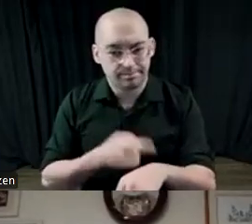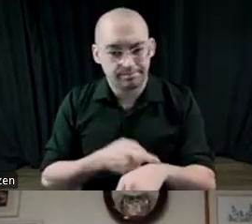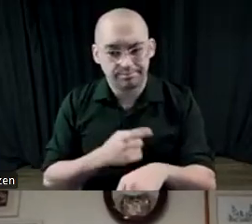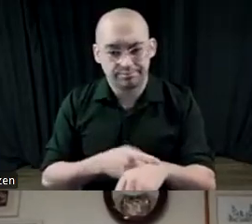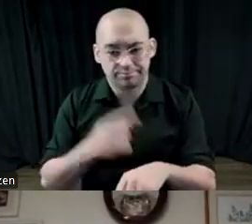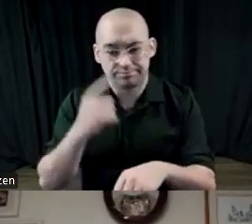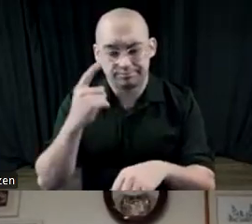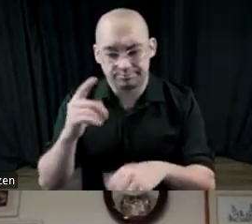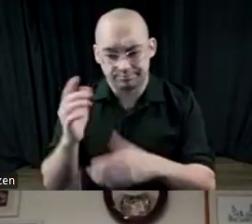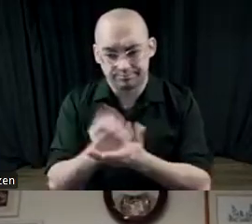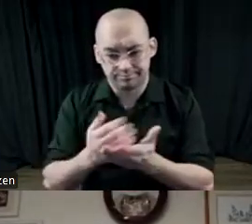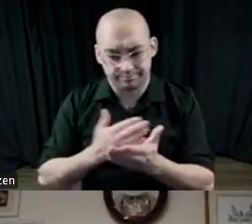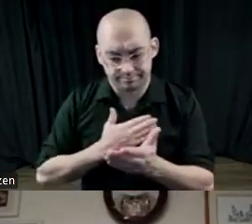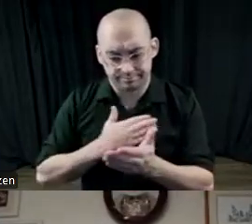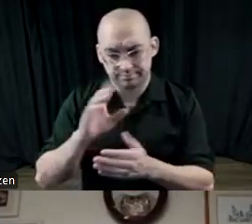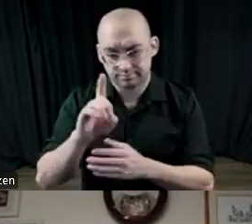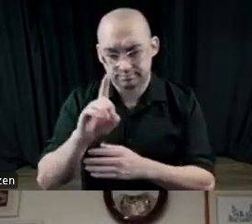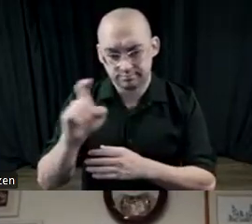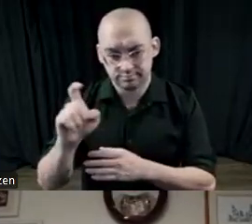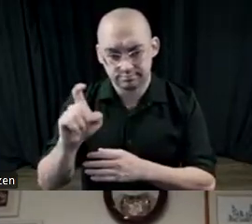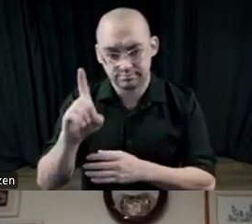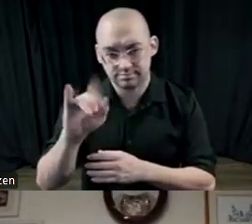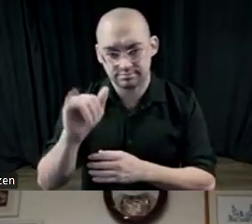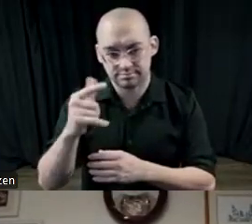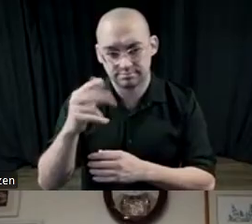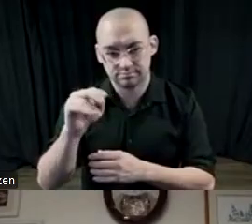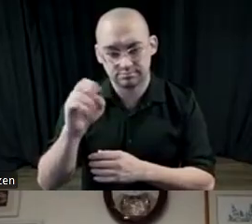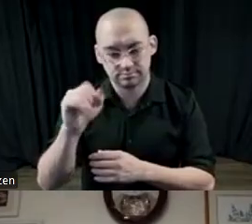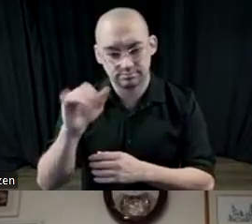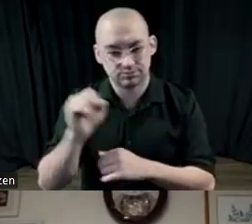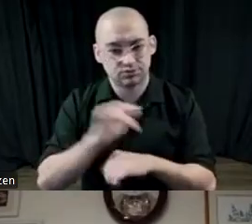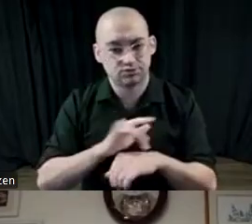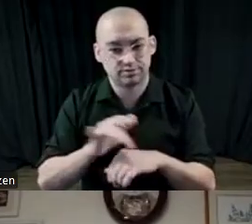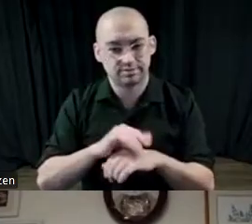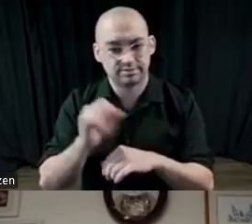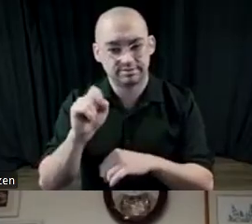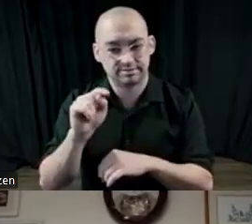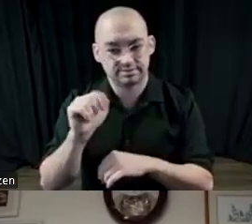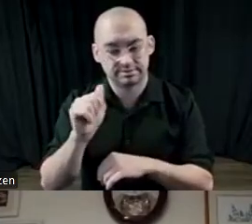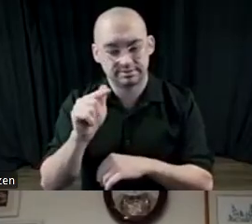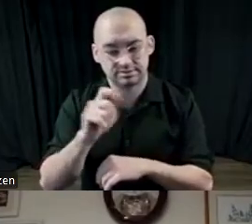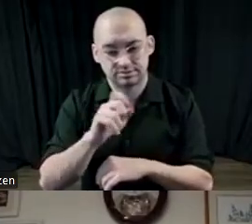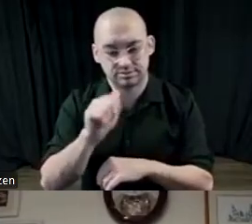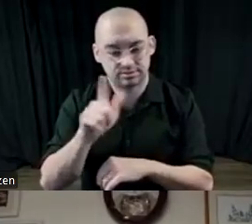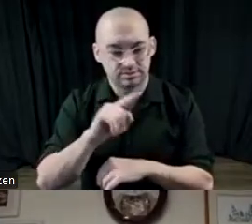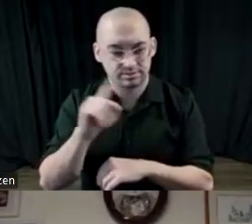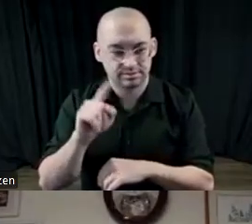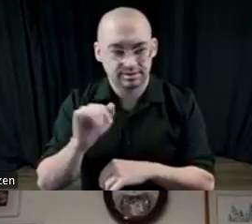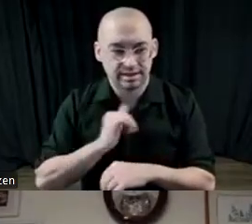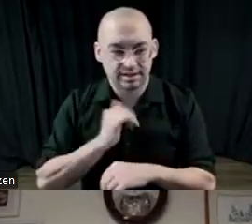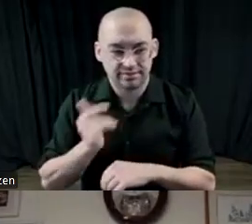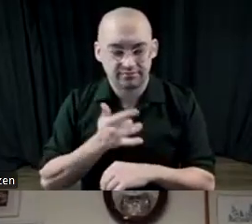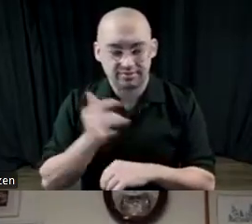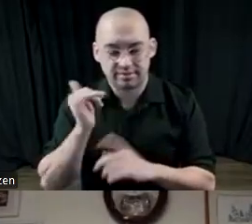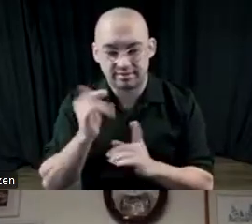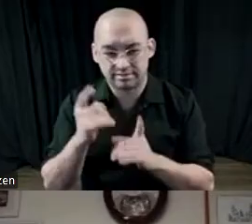get my diagnosis of early stage Alzheimer's. I felt that it was